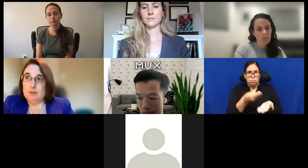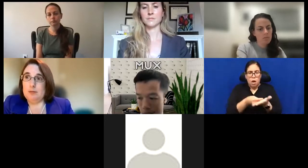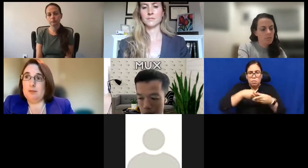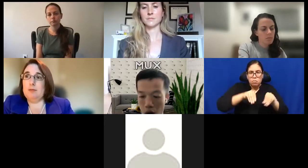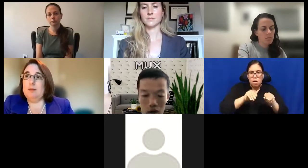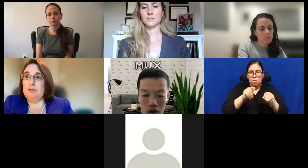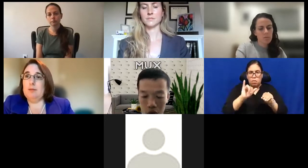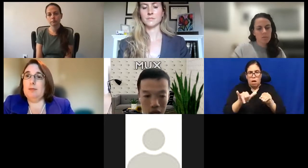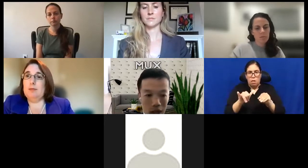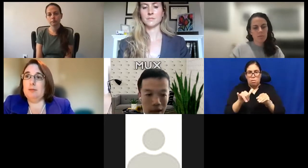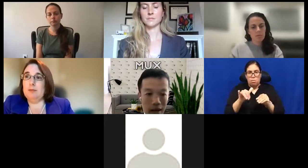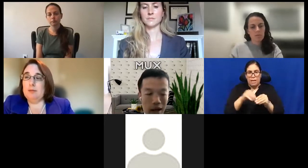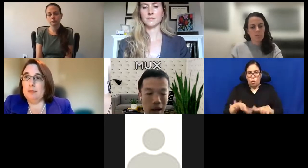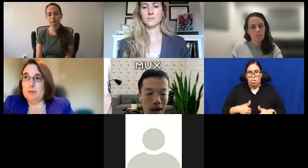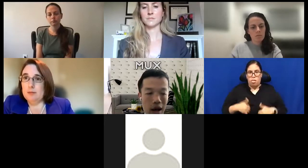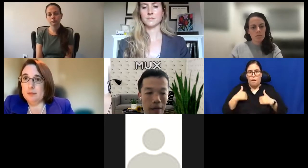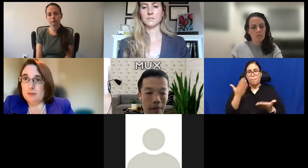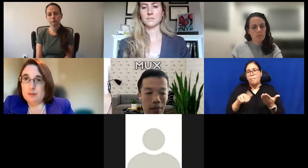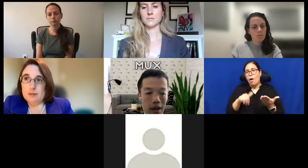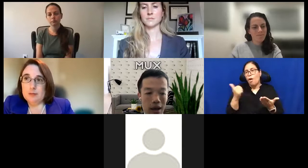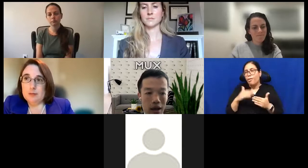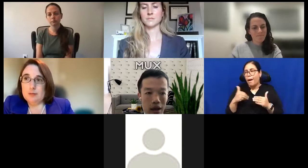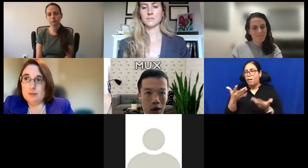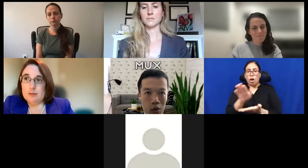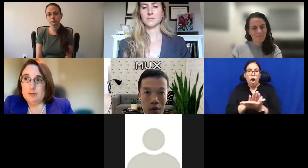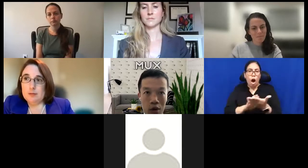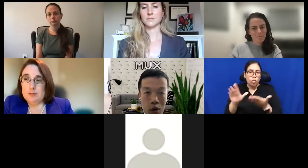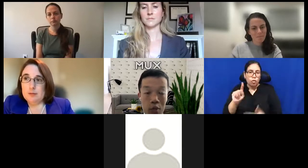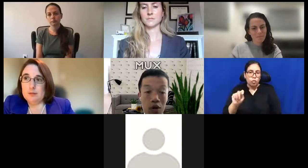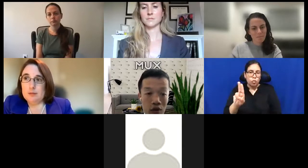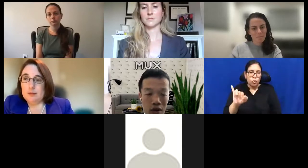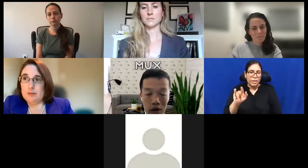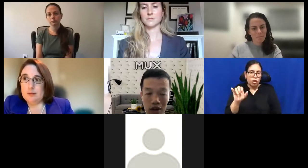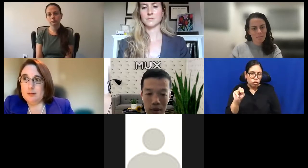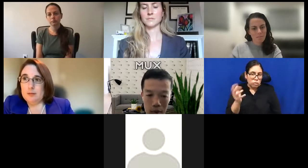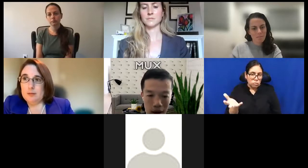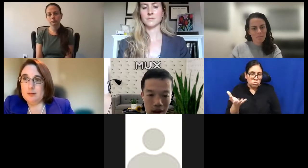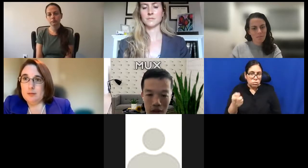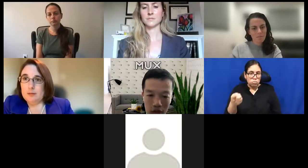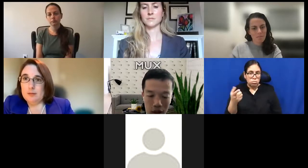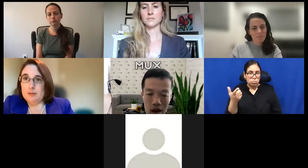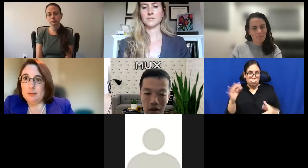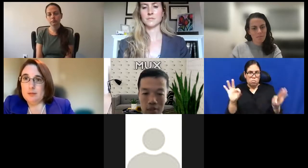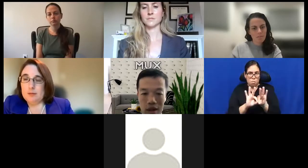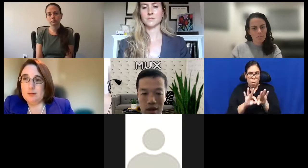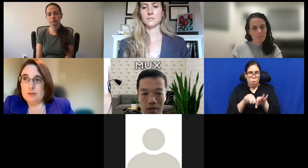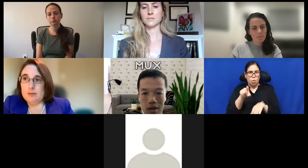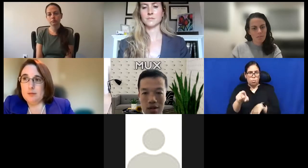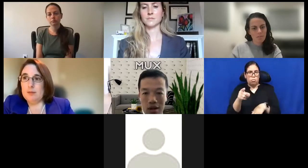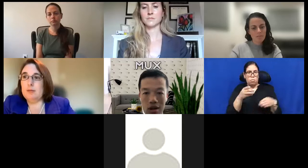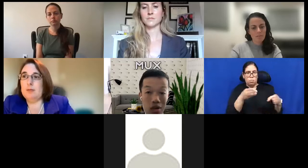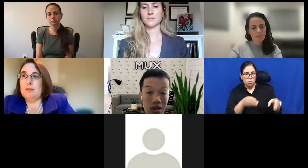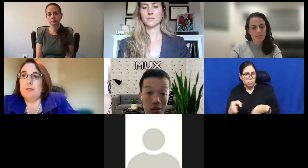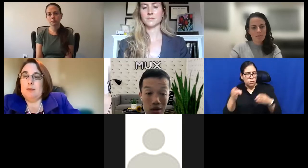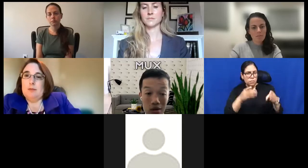from college tuition, maybe, it would behoove you not only to be prepared and think for the long term,